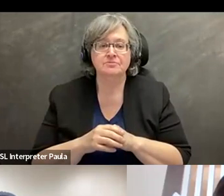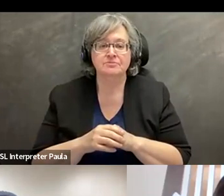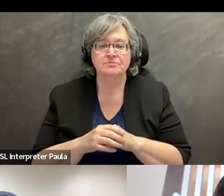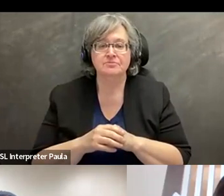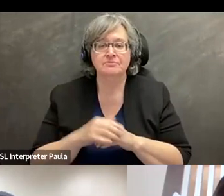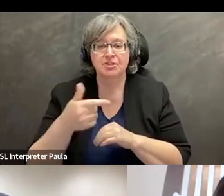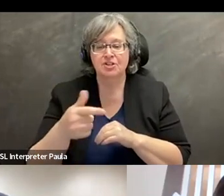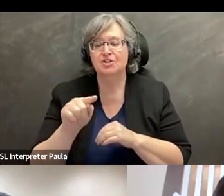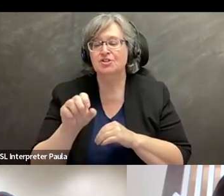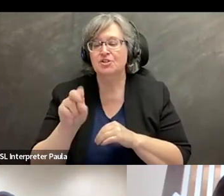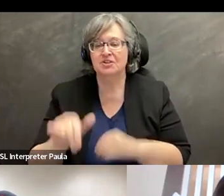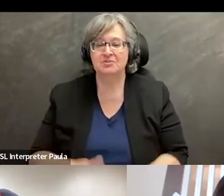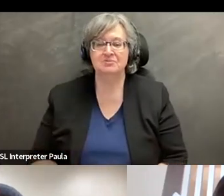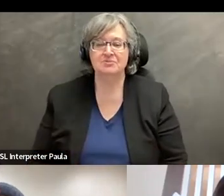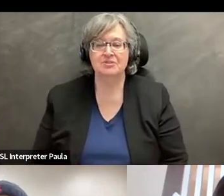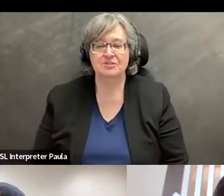Tony.